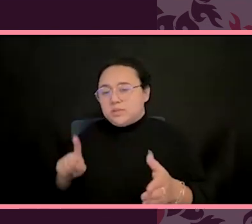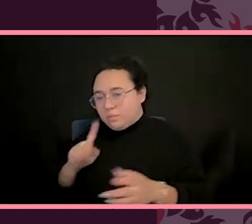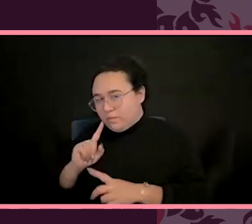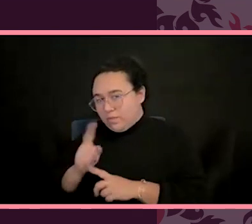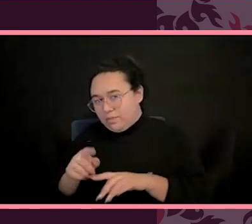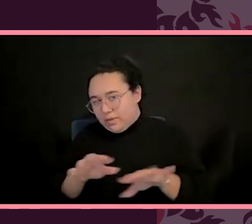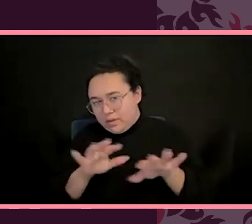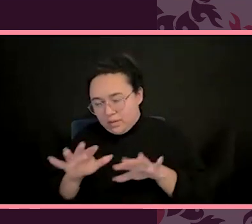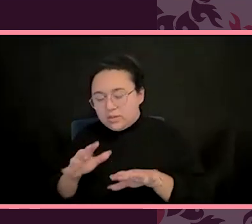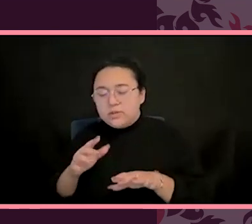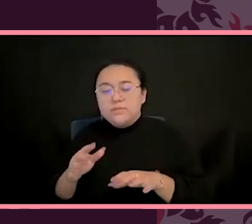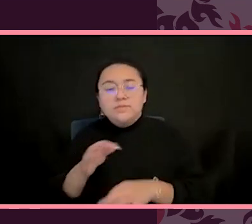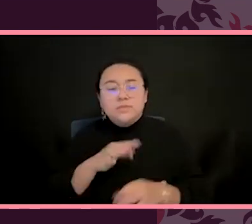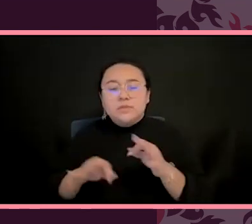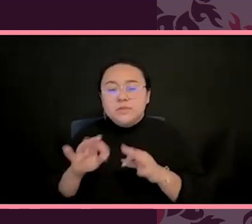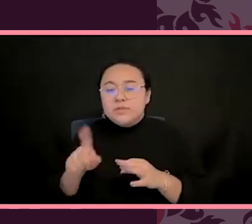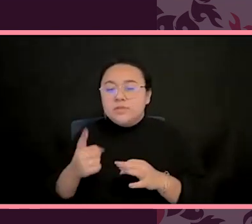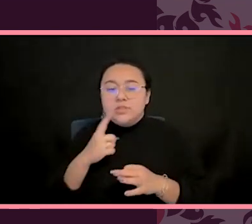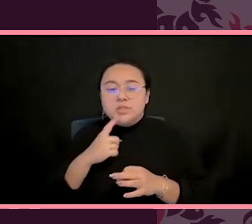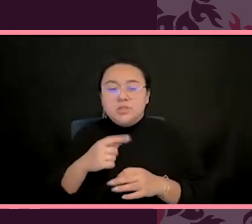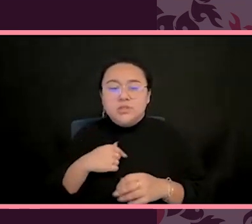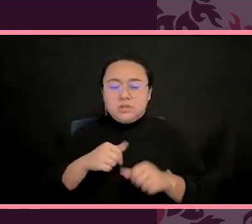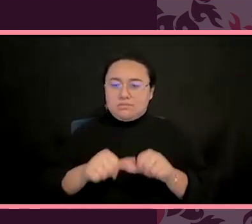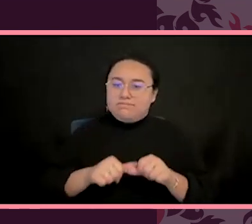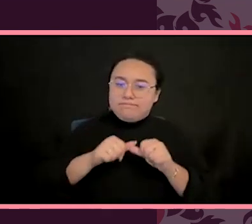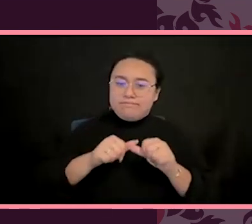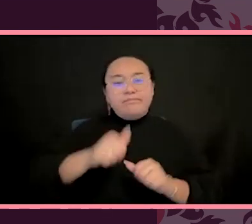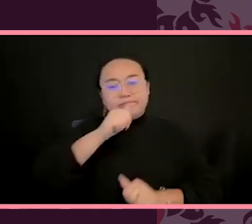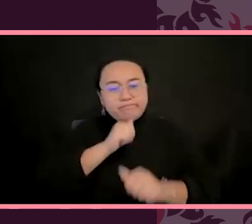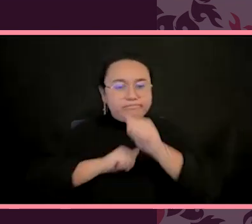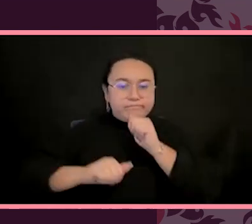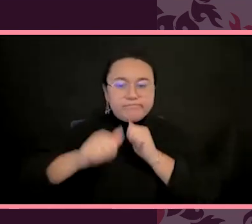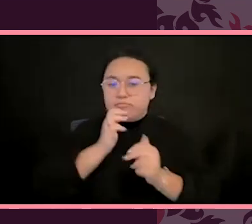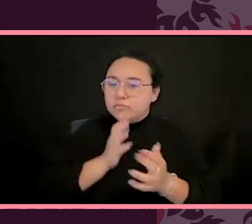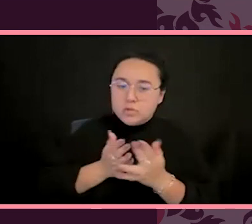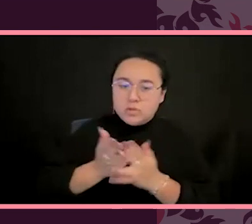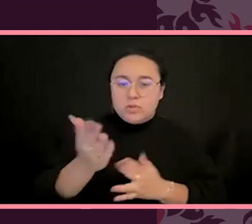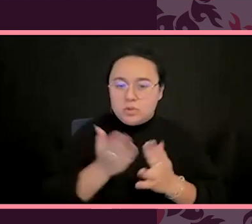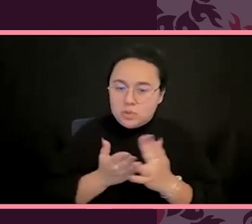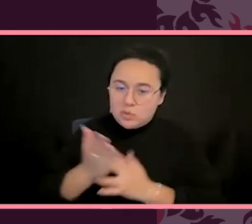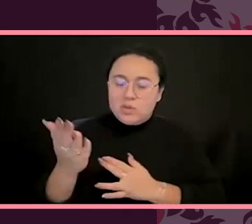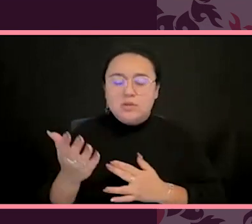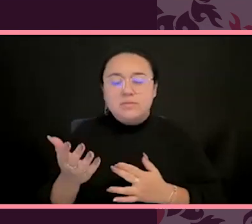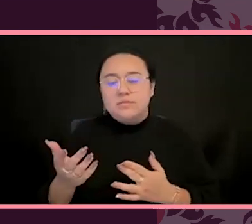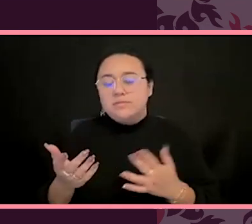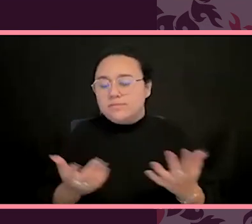Or instead I just pushed and pushed and pushed and powered through,